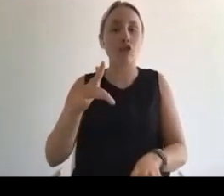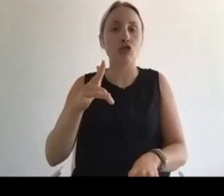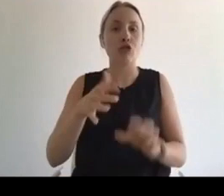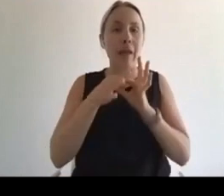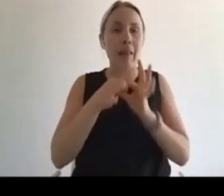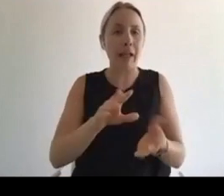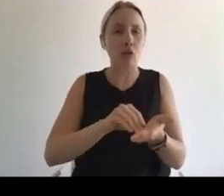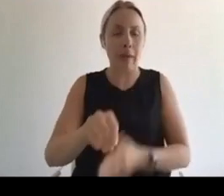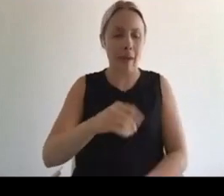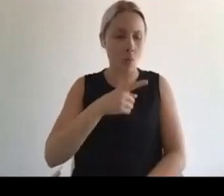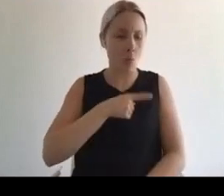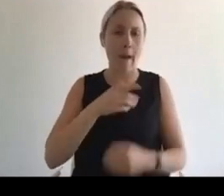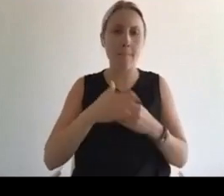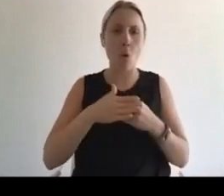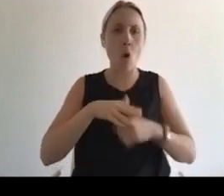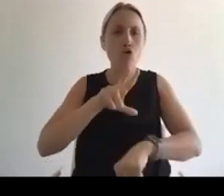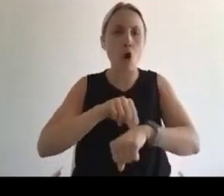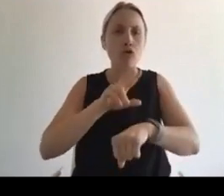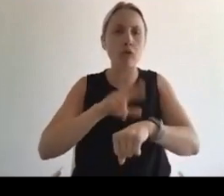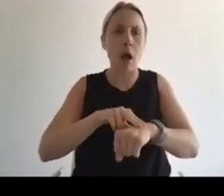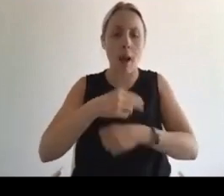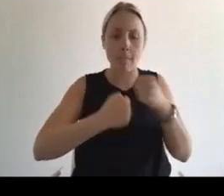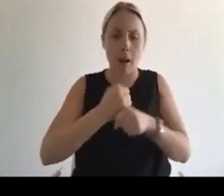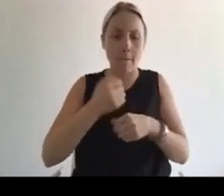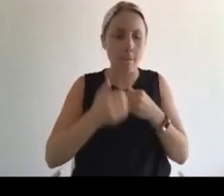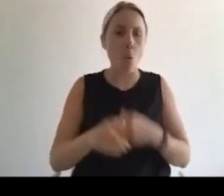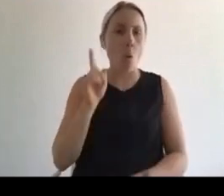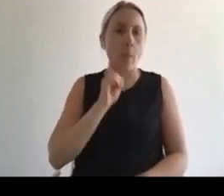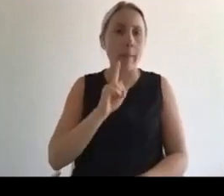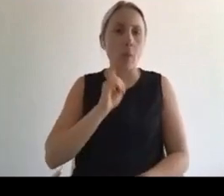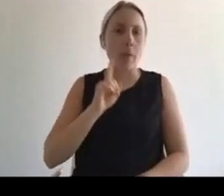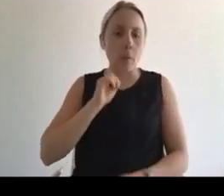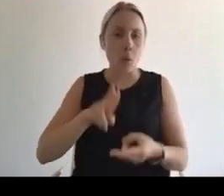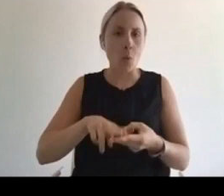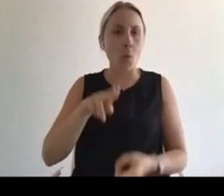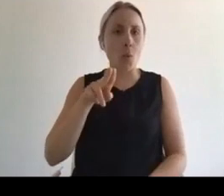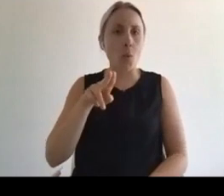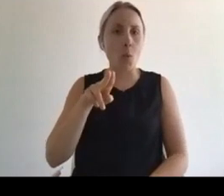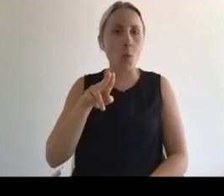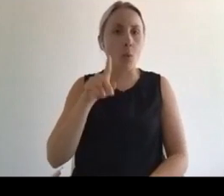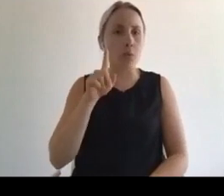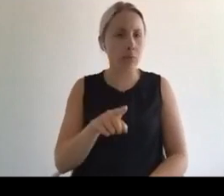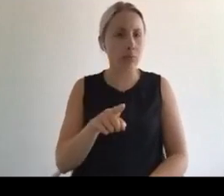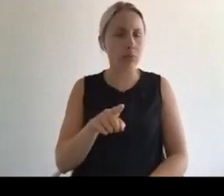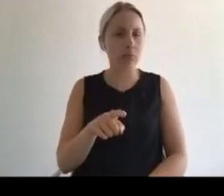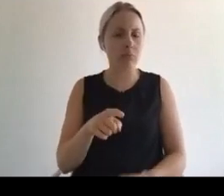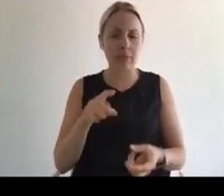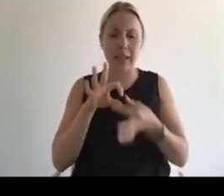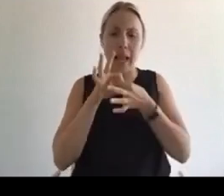more women, this has been just associated with just a drop in status and of course in